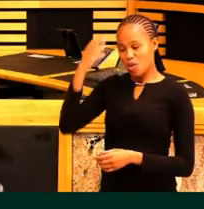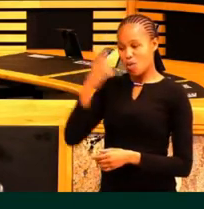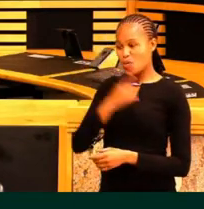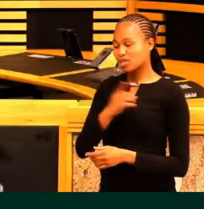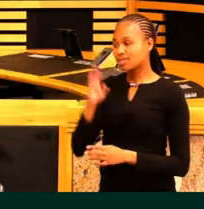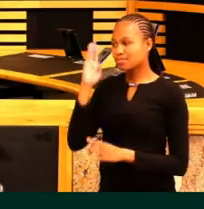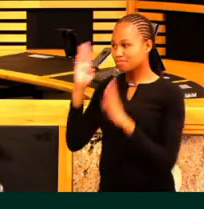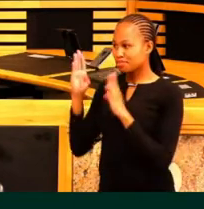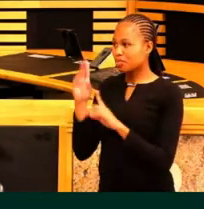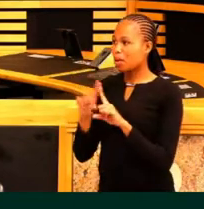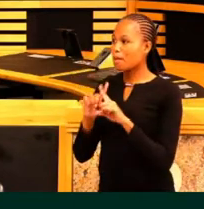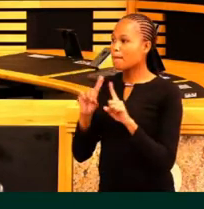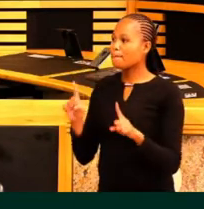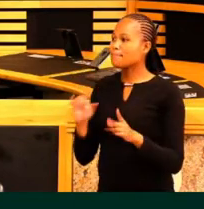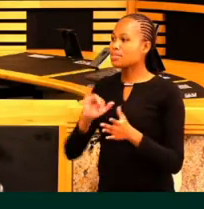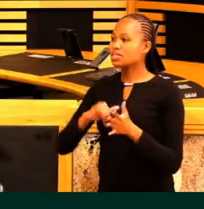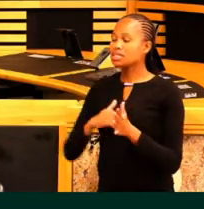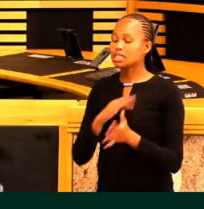so